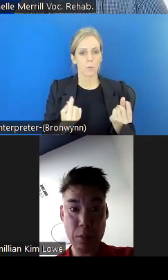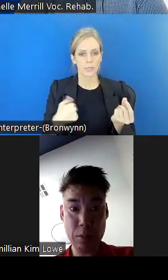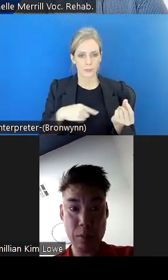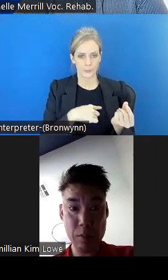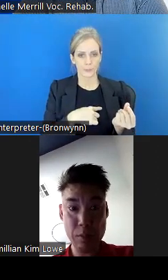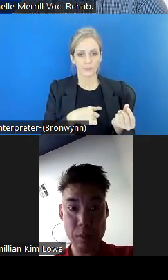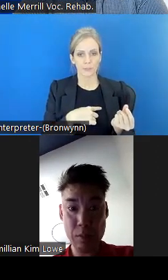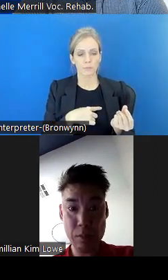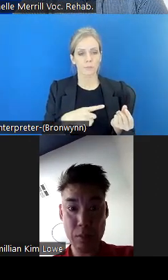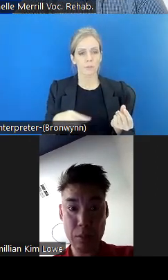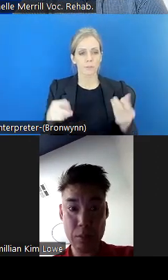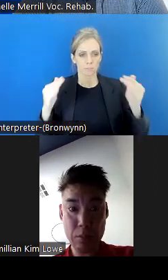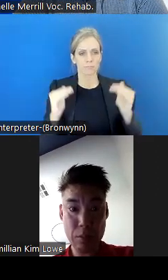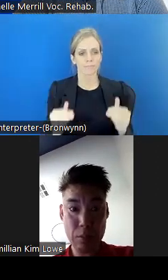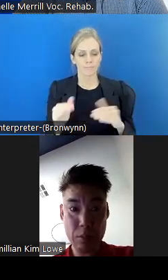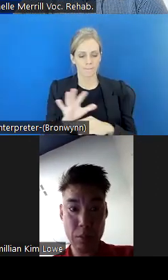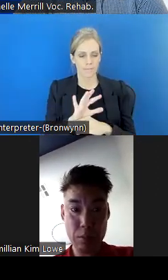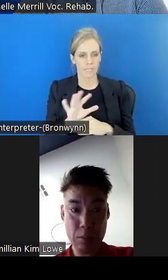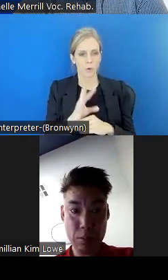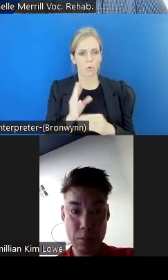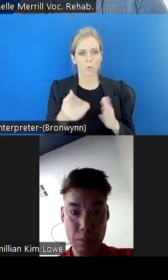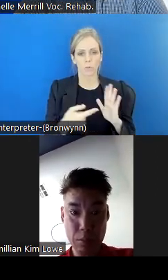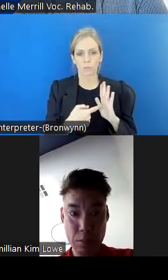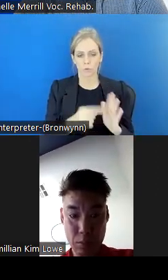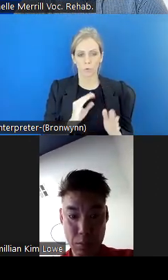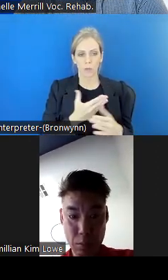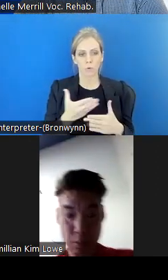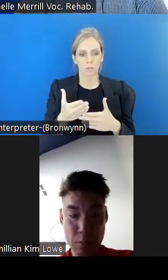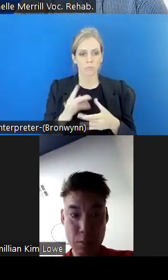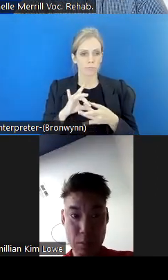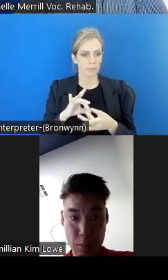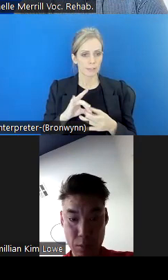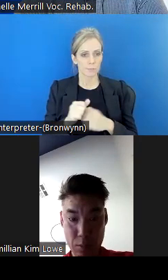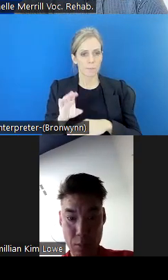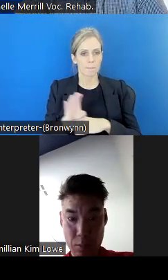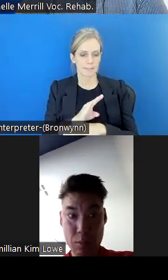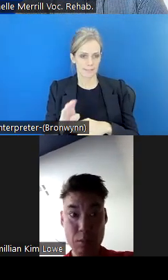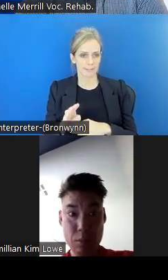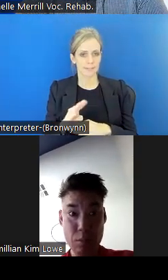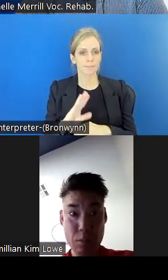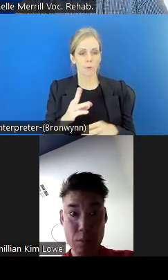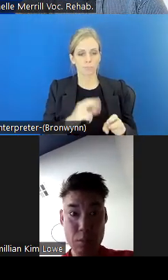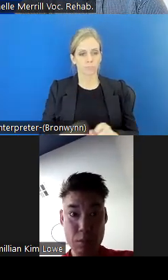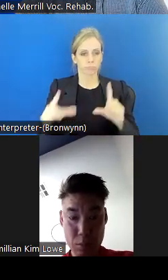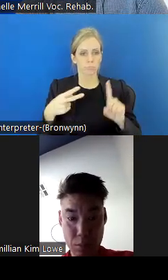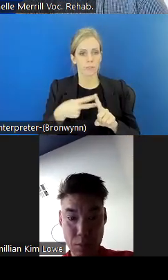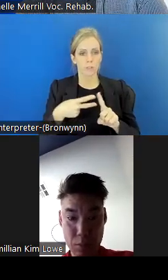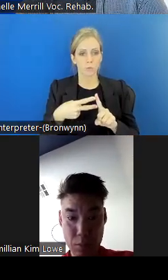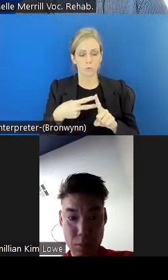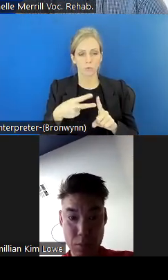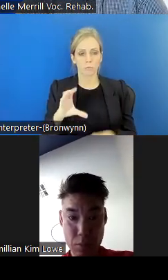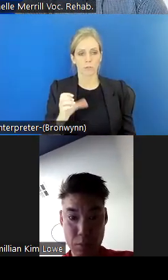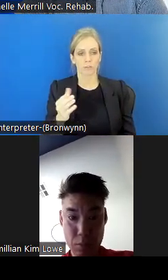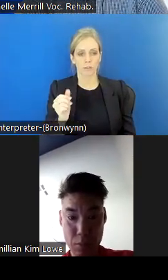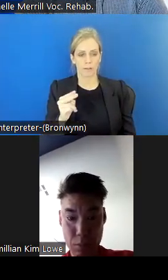This is a video that talks about our relationship with business, takes you to our YouTube channel as well. Says we're open to